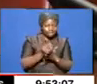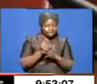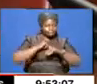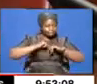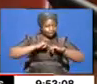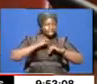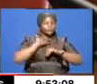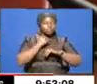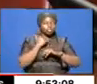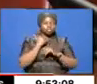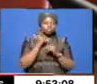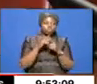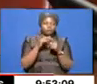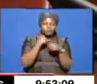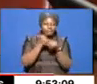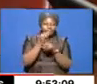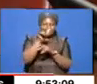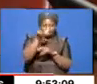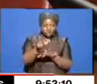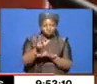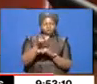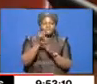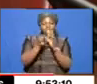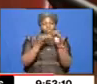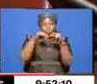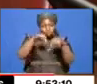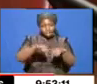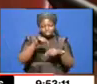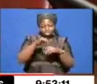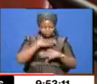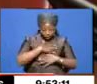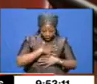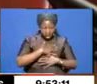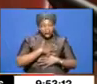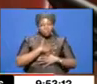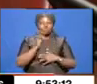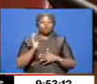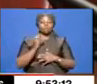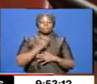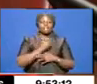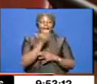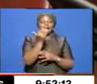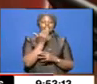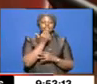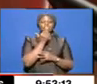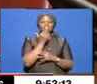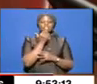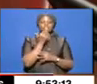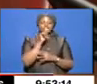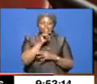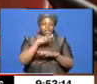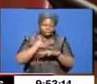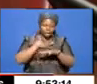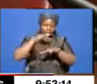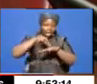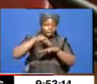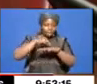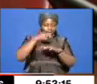want to personalize it. If today this honorable committee were to ask me, Barry Otieno, to produce my M-Pesa statements from